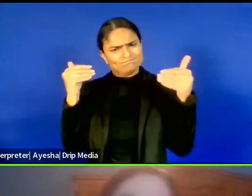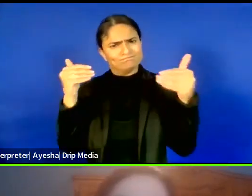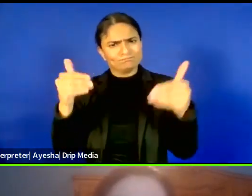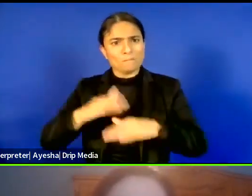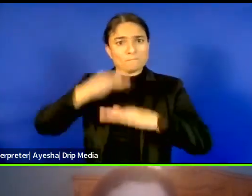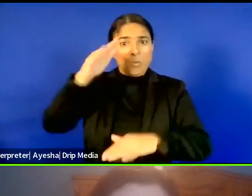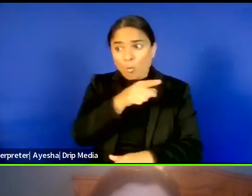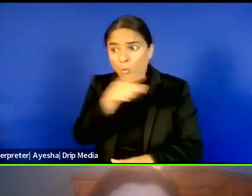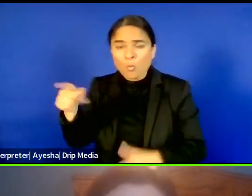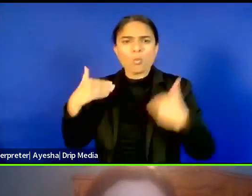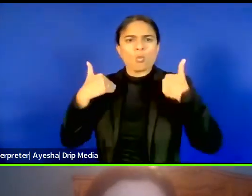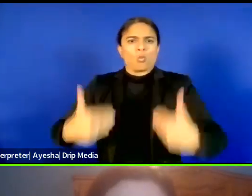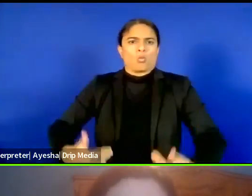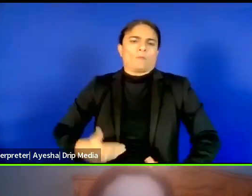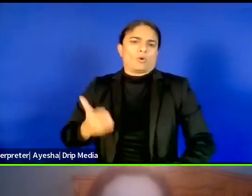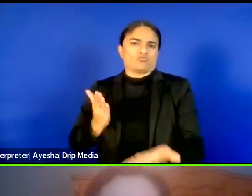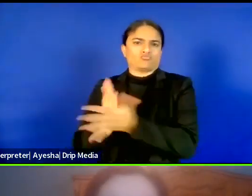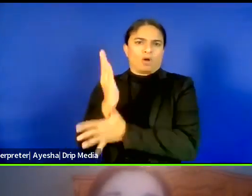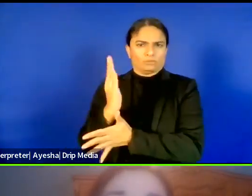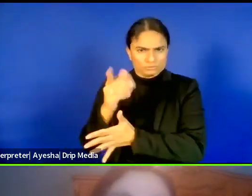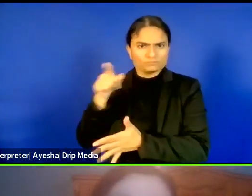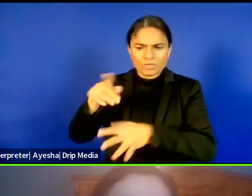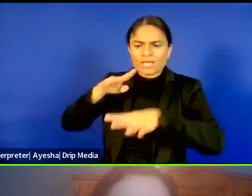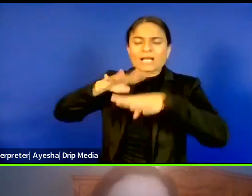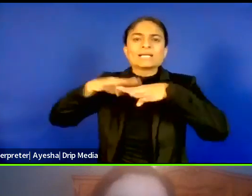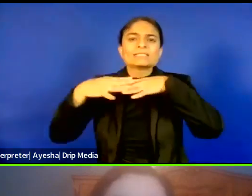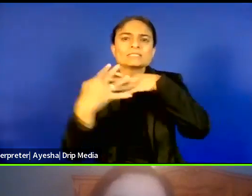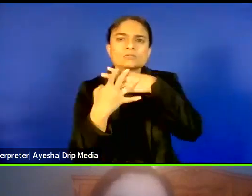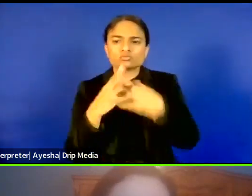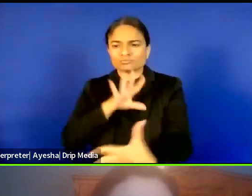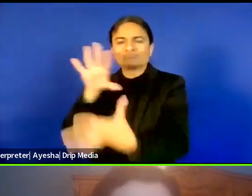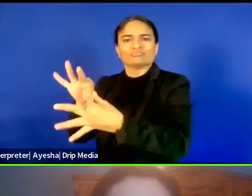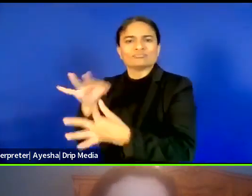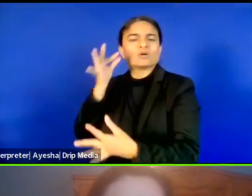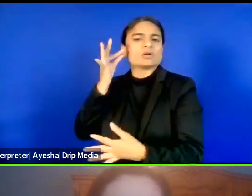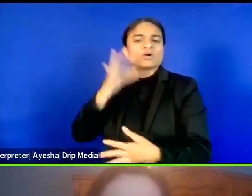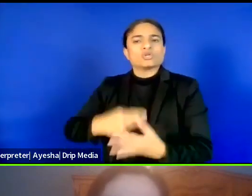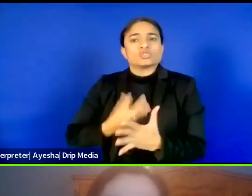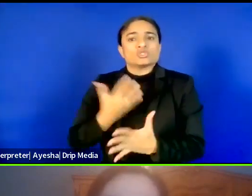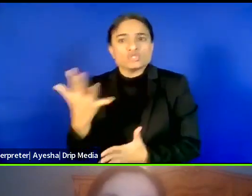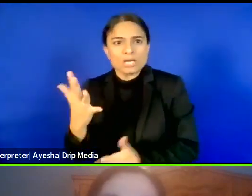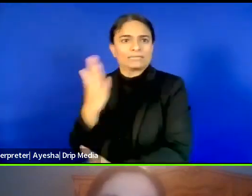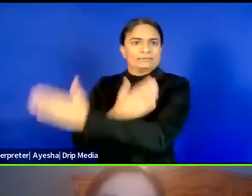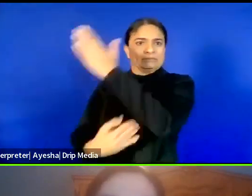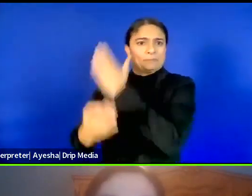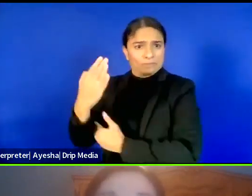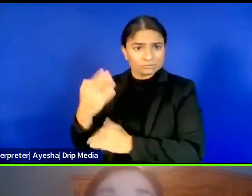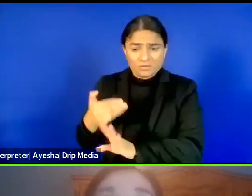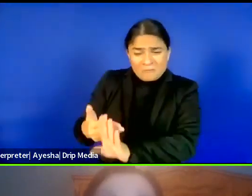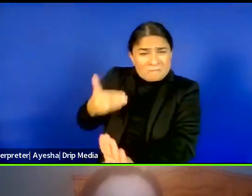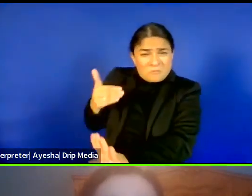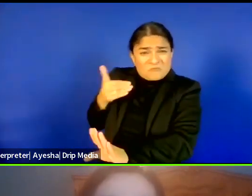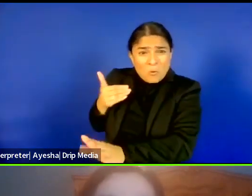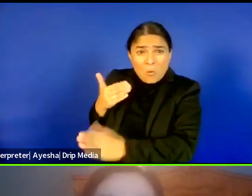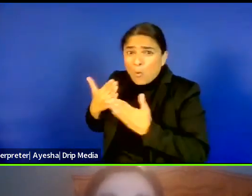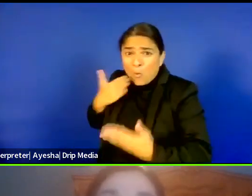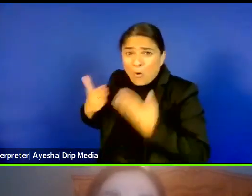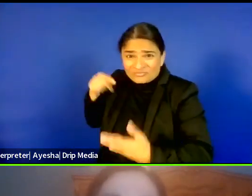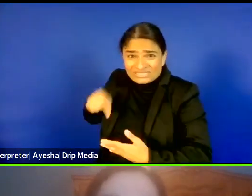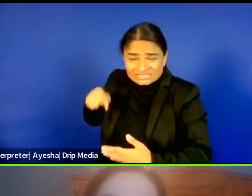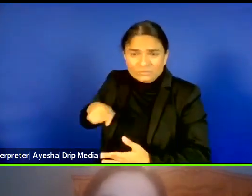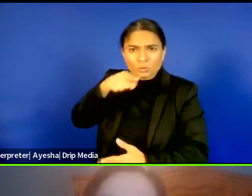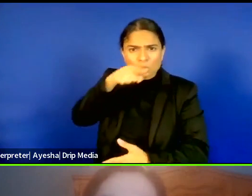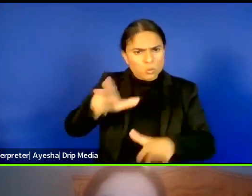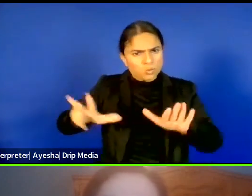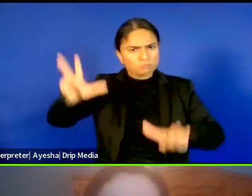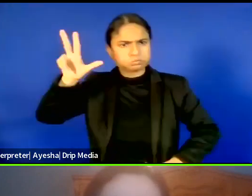the conference happened, when you signed the Feminist Accessibility Protocol, from our side, it